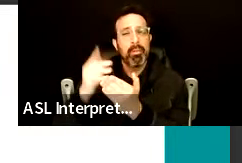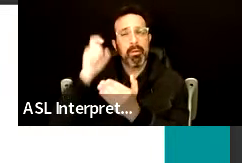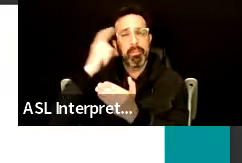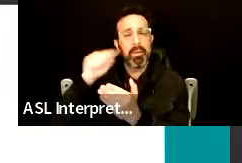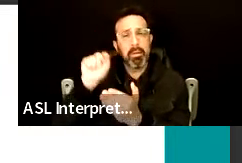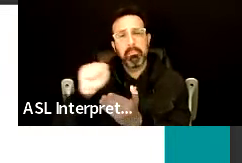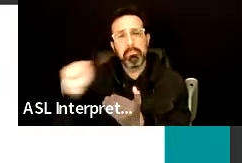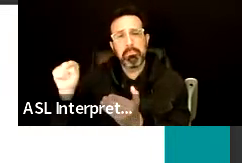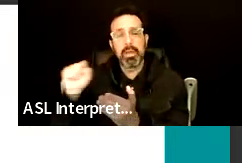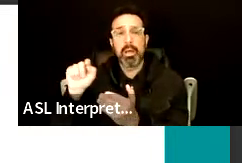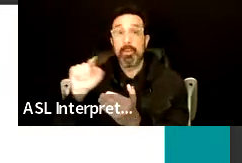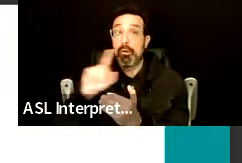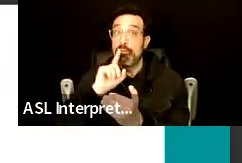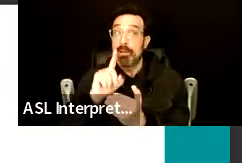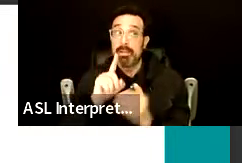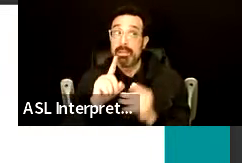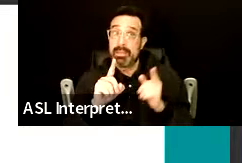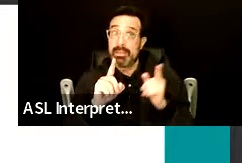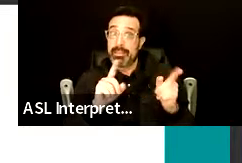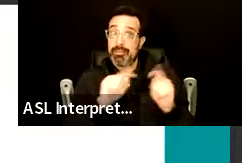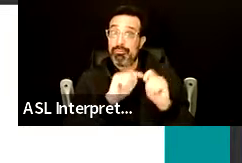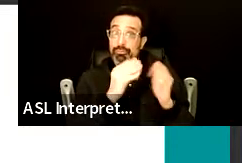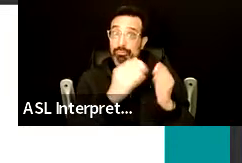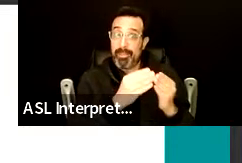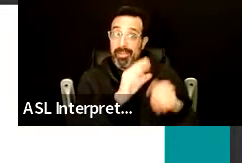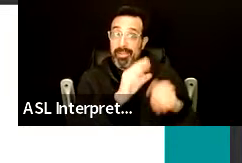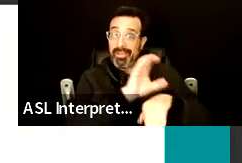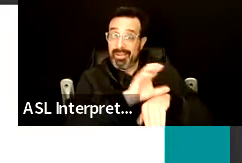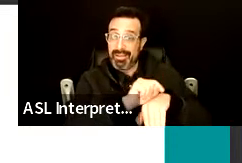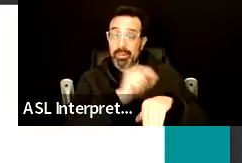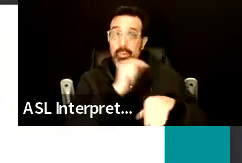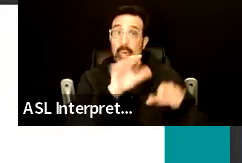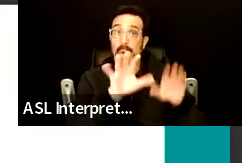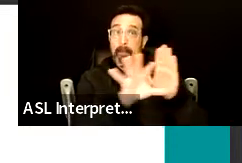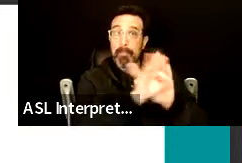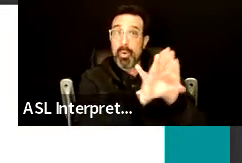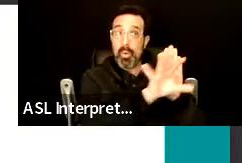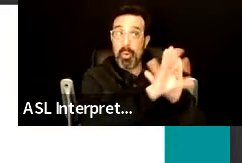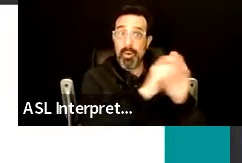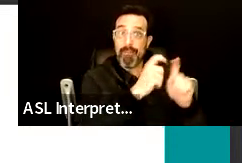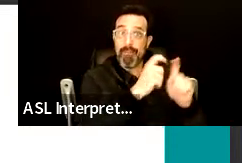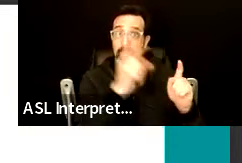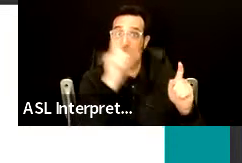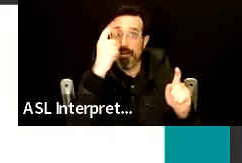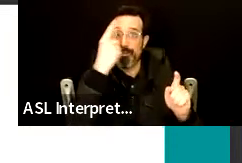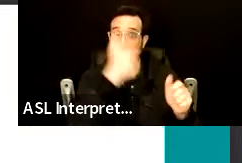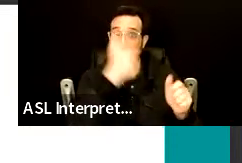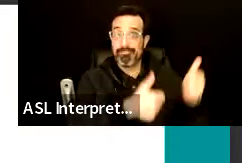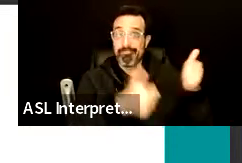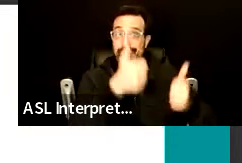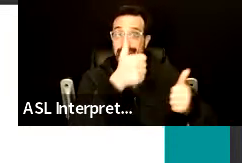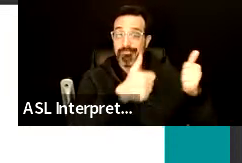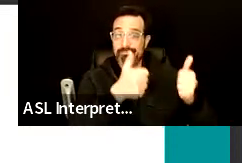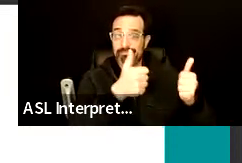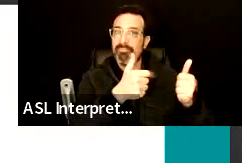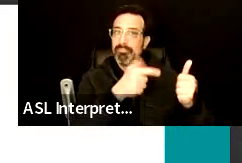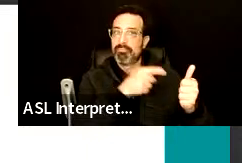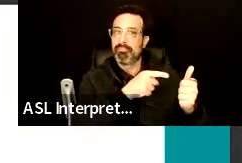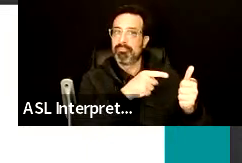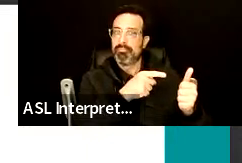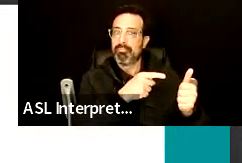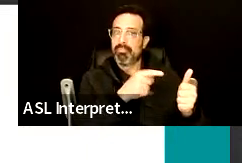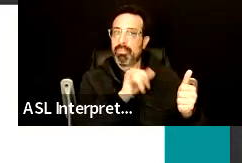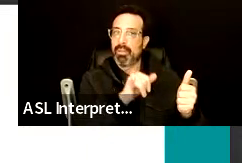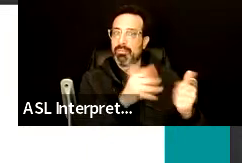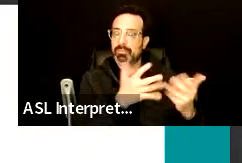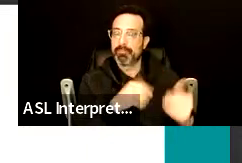happens, with tribal council and with those appointed representatives from the tribal government. So we have a number of meetings with